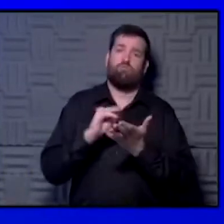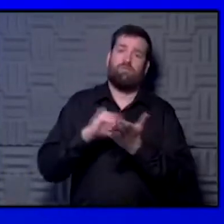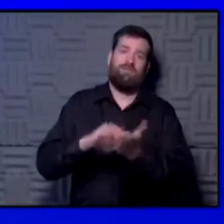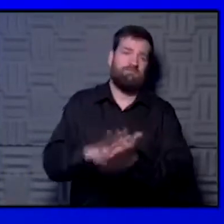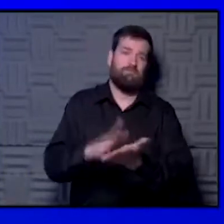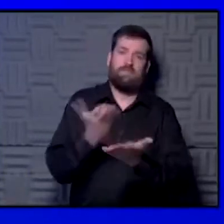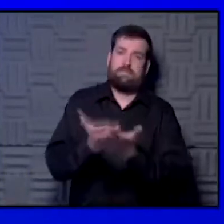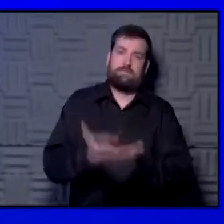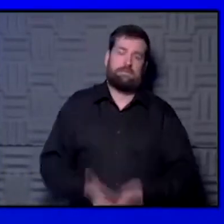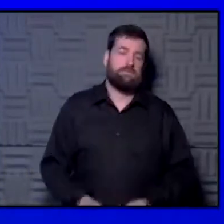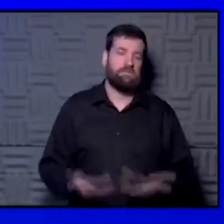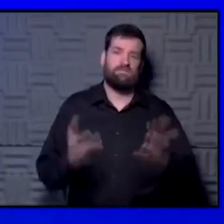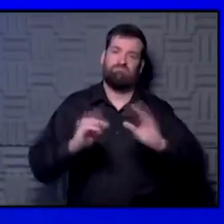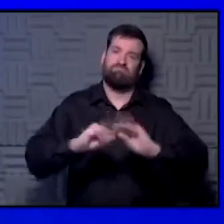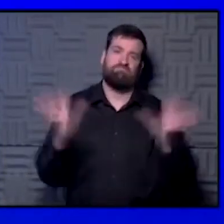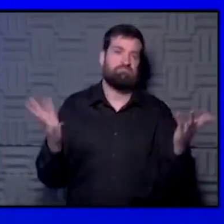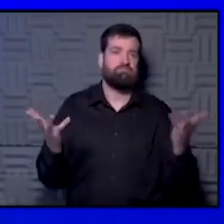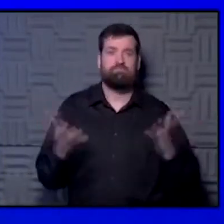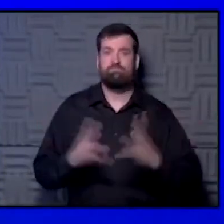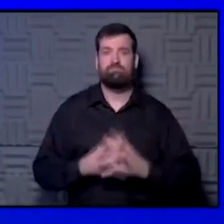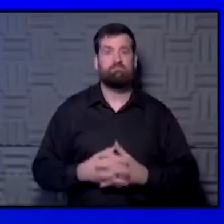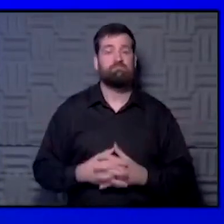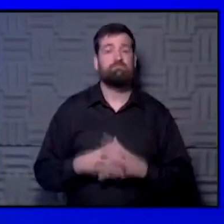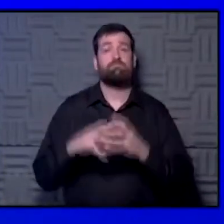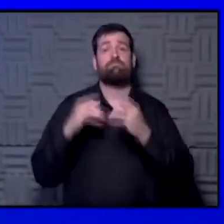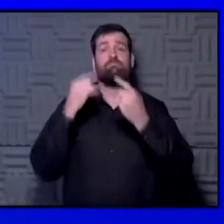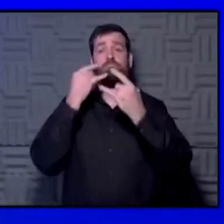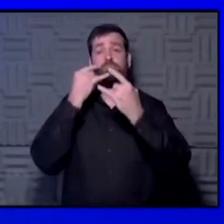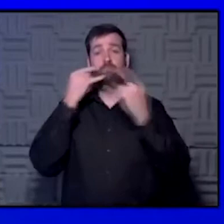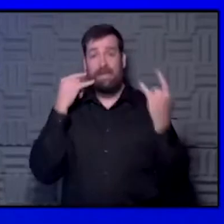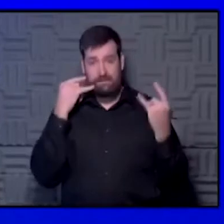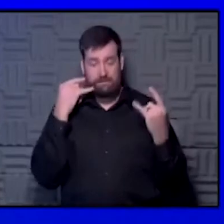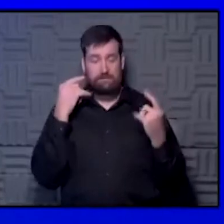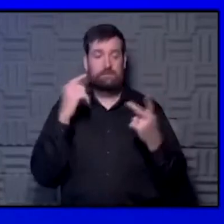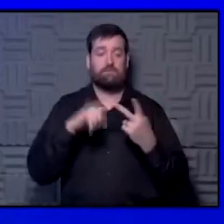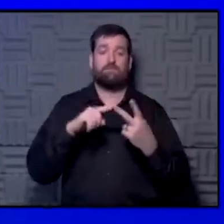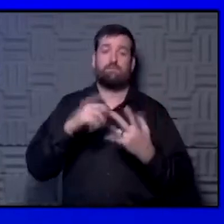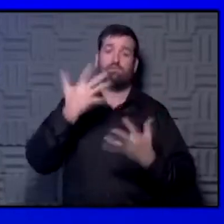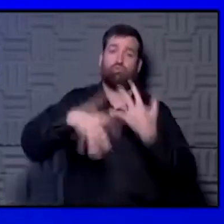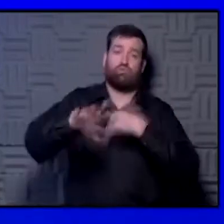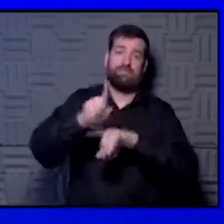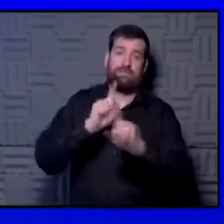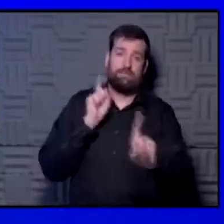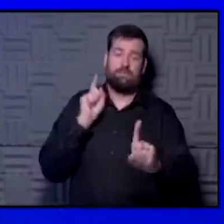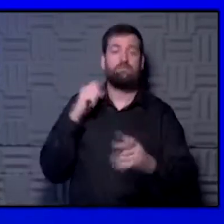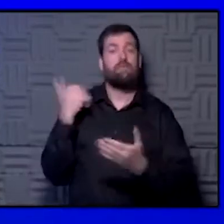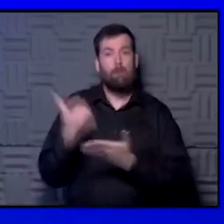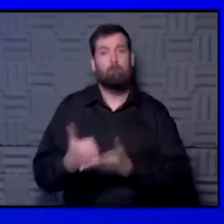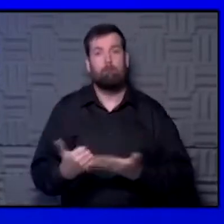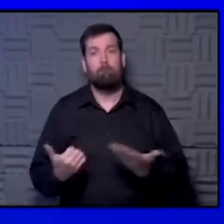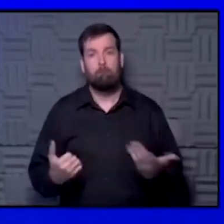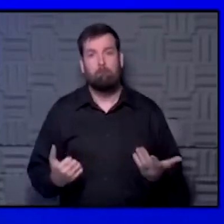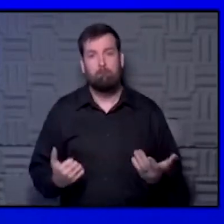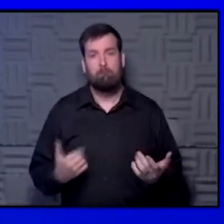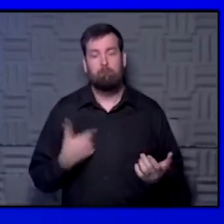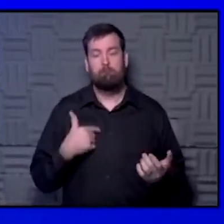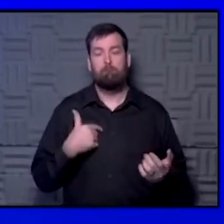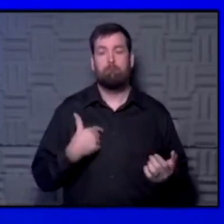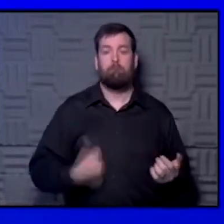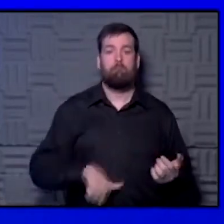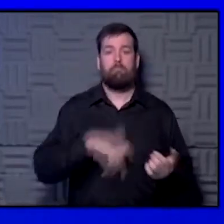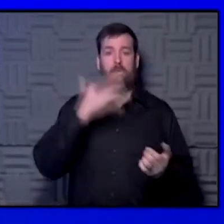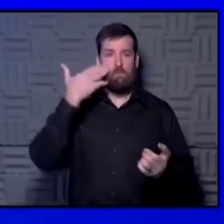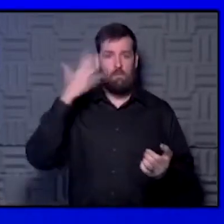clear that masks, as well as distance, do help. We know